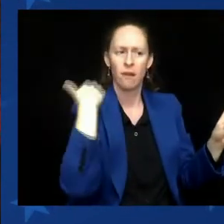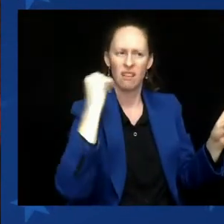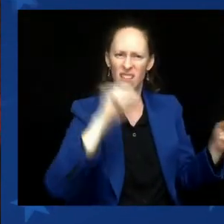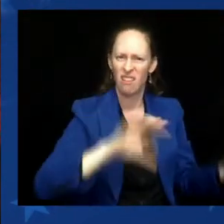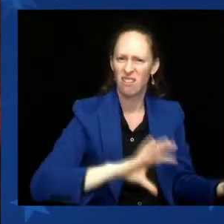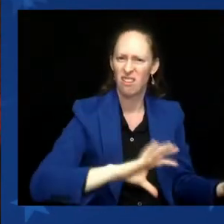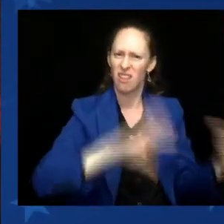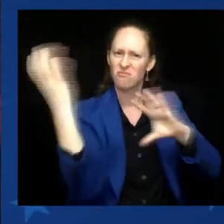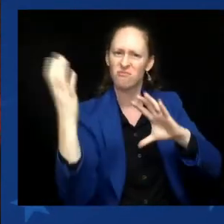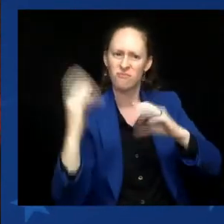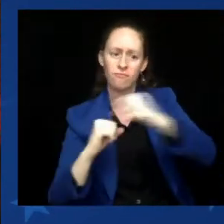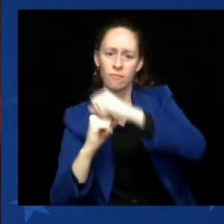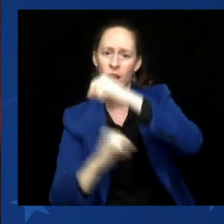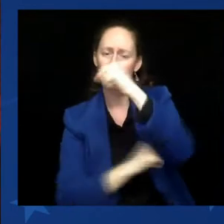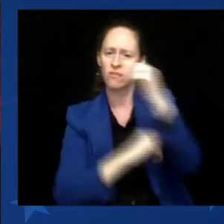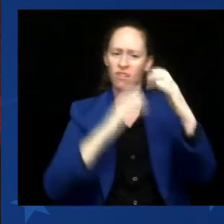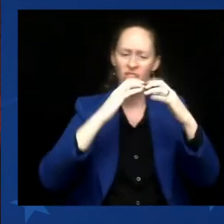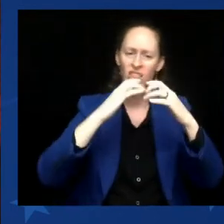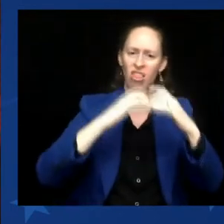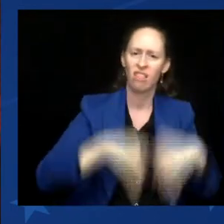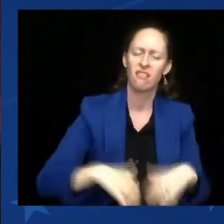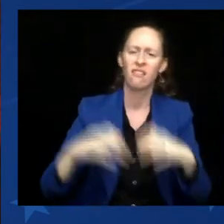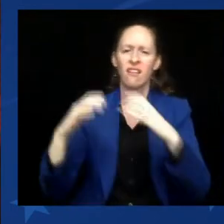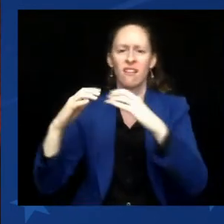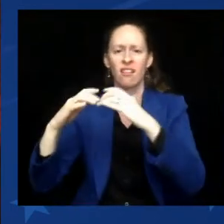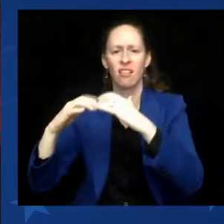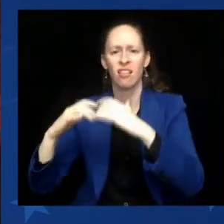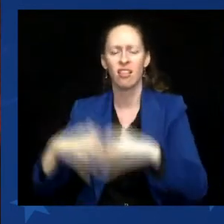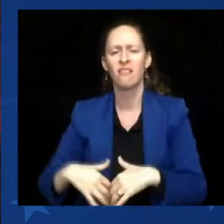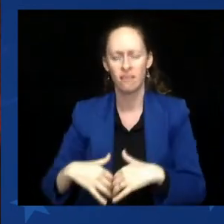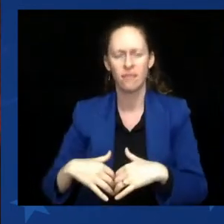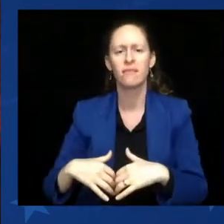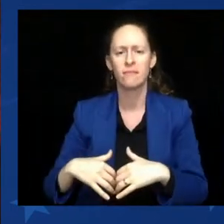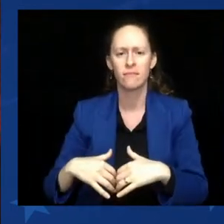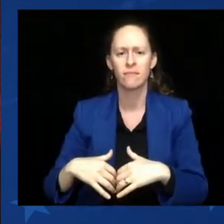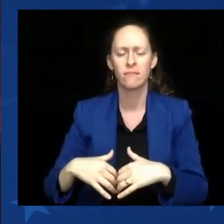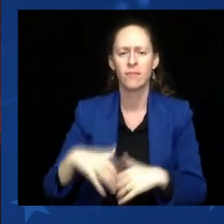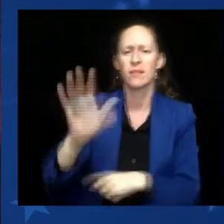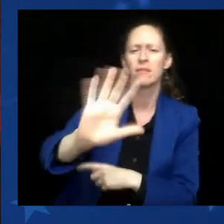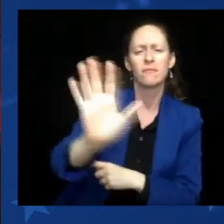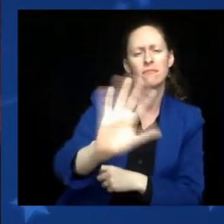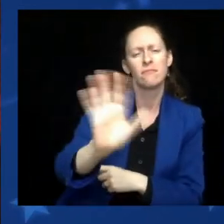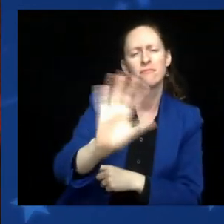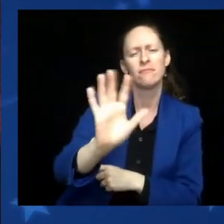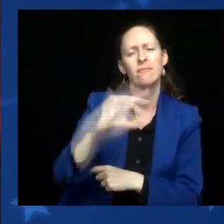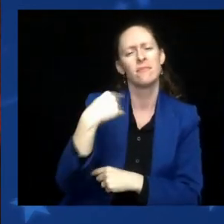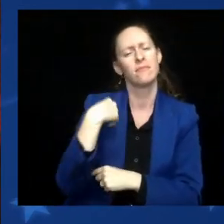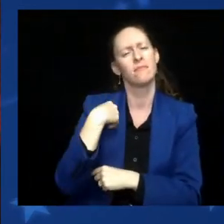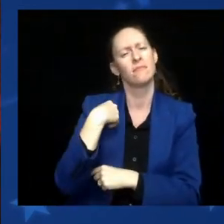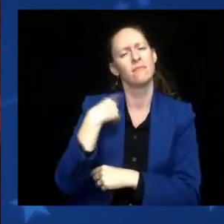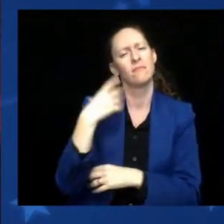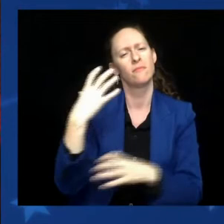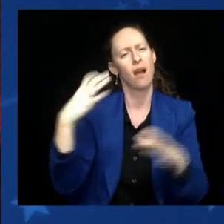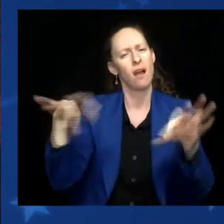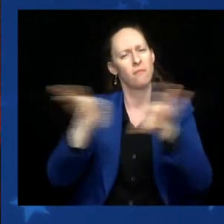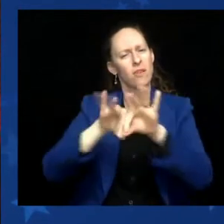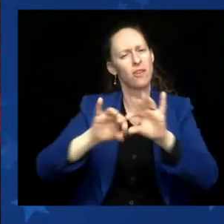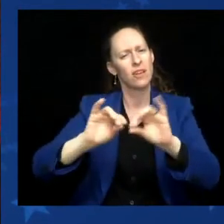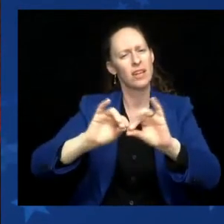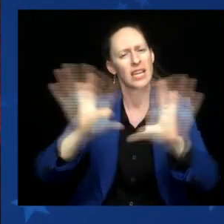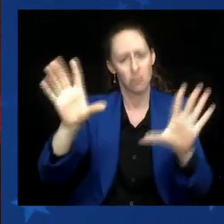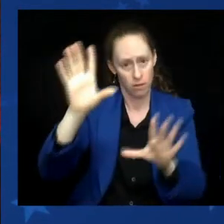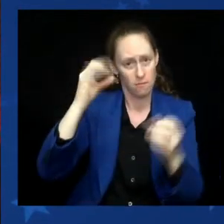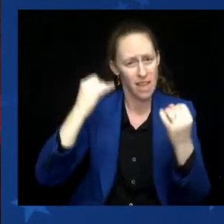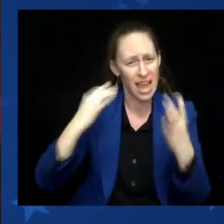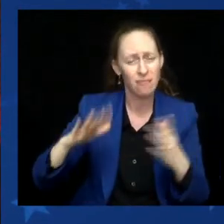Not every Republican, not even the majority of Republicans, are MAGA Republicans. Not every Republican embraces their extreme